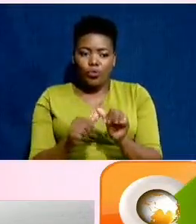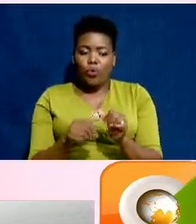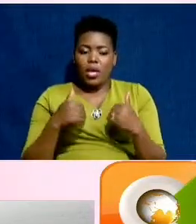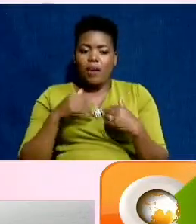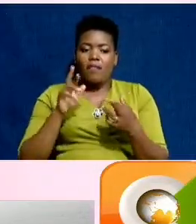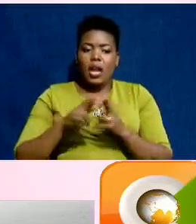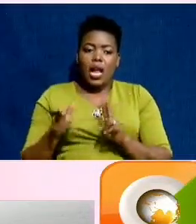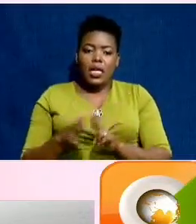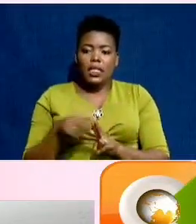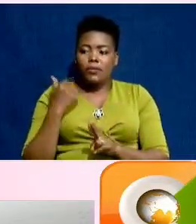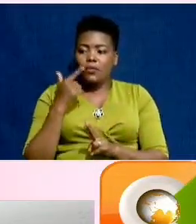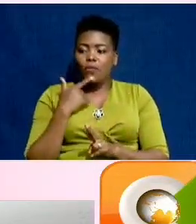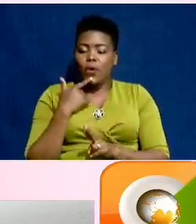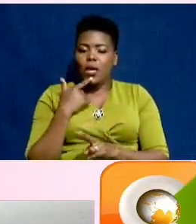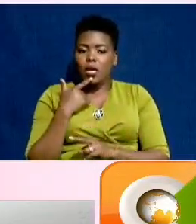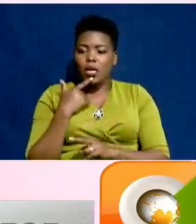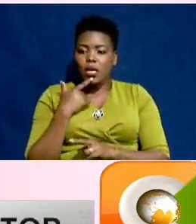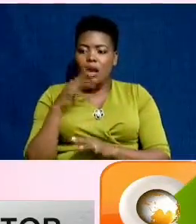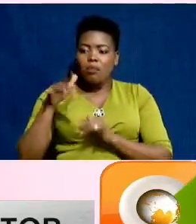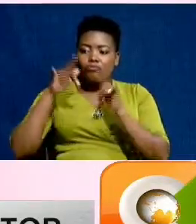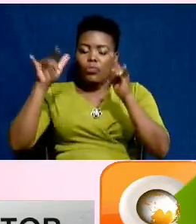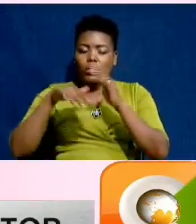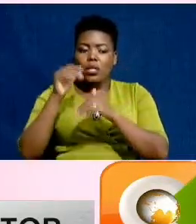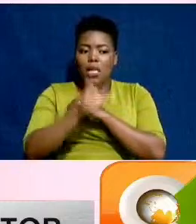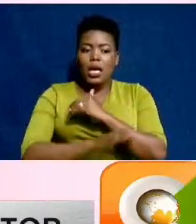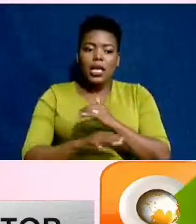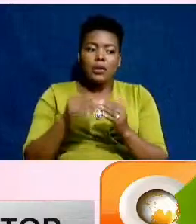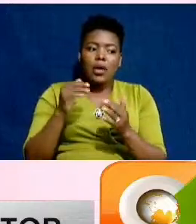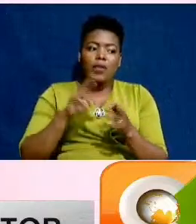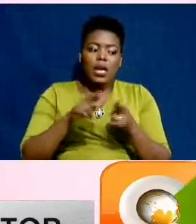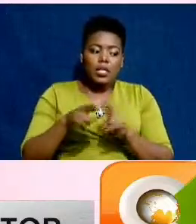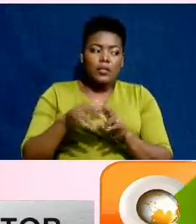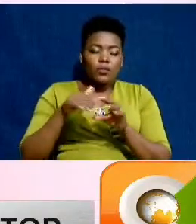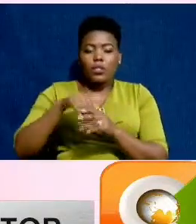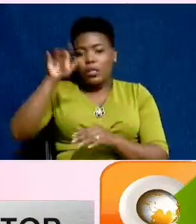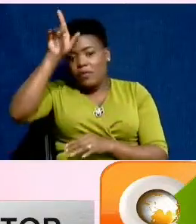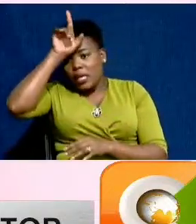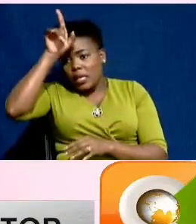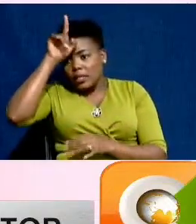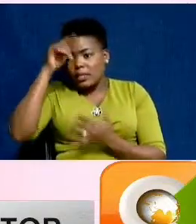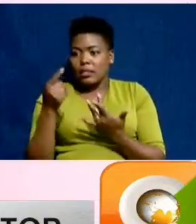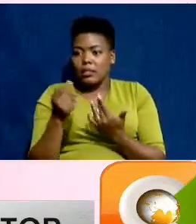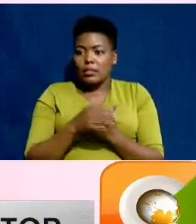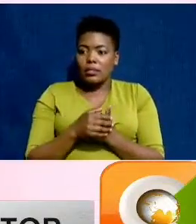our relatives who are abroad. We have our relatives who are in the up country.